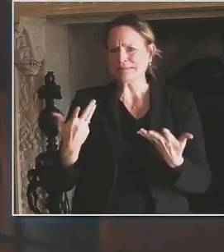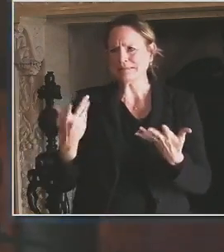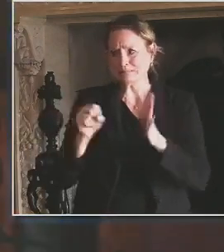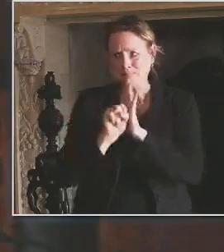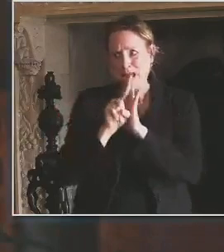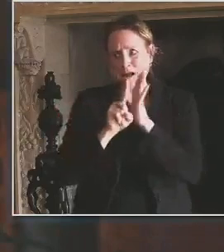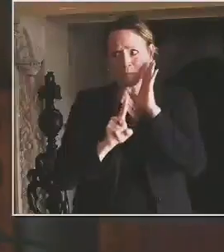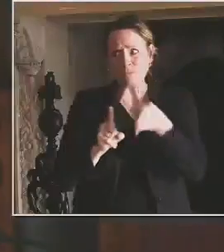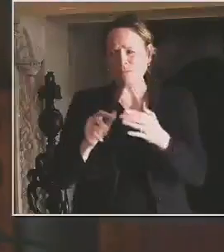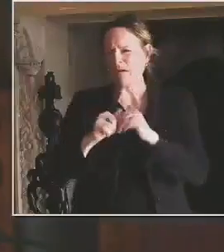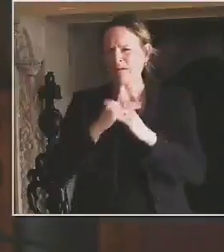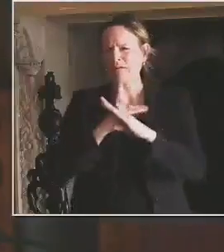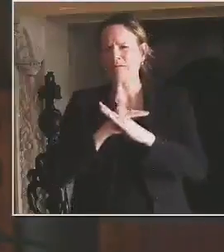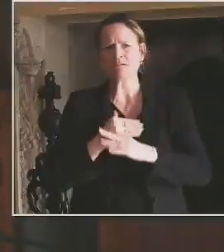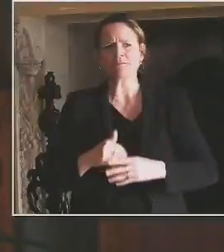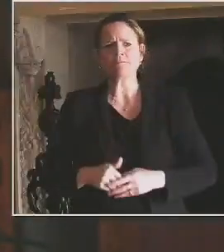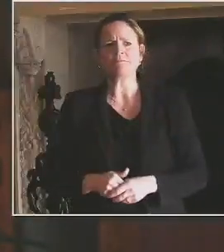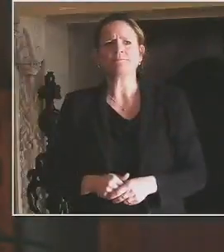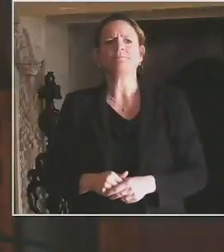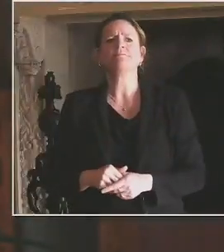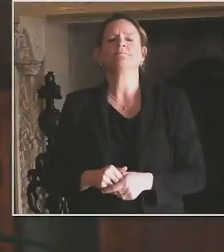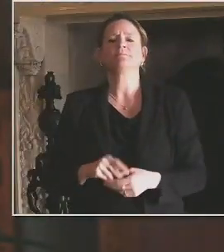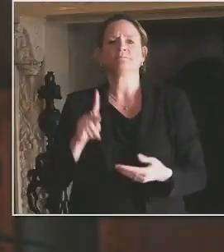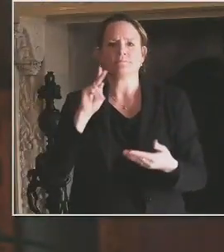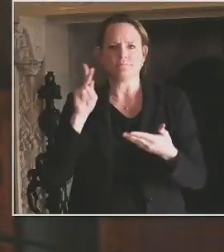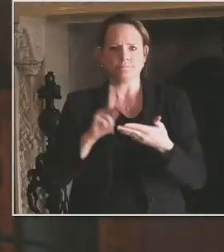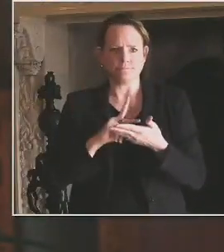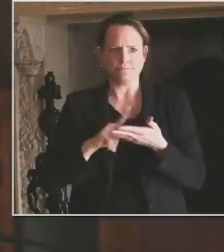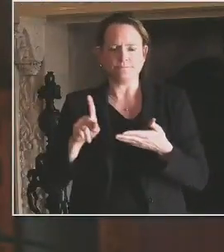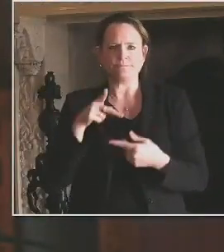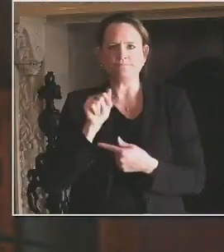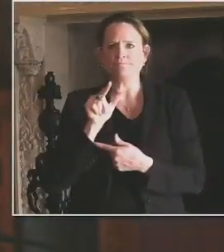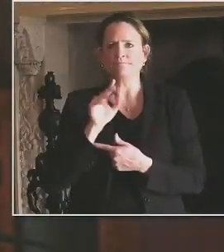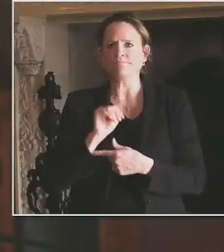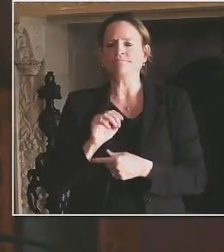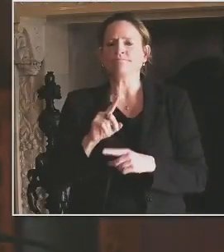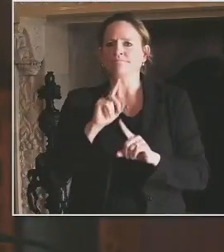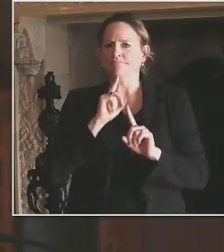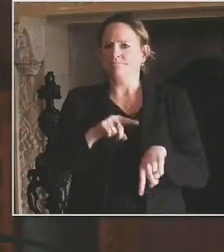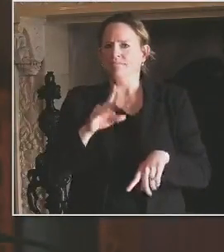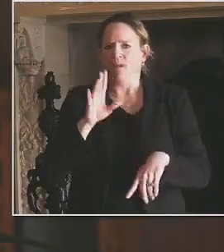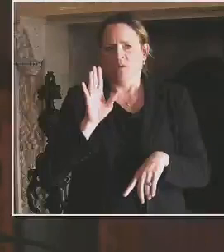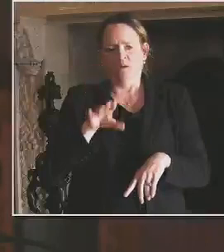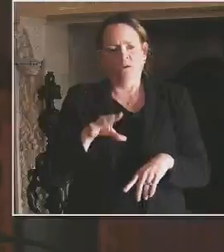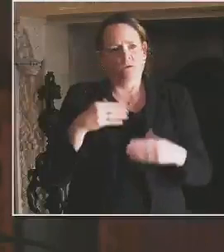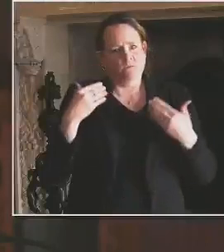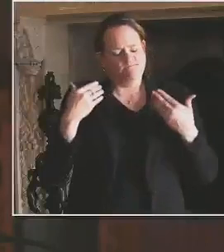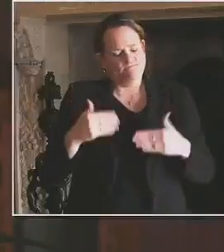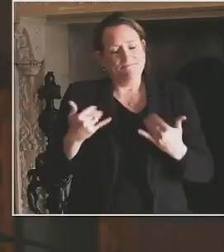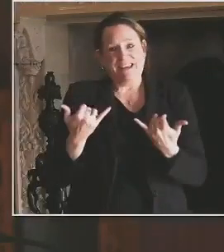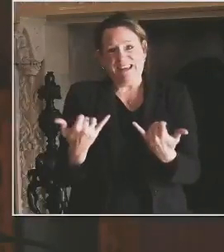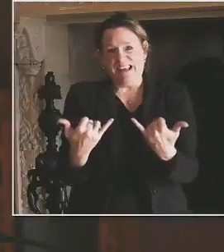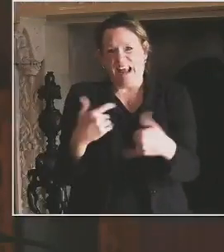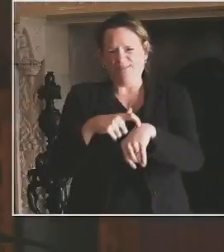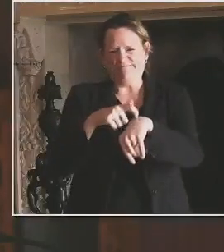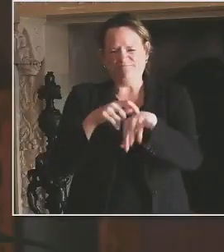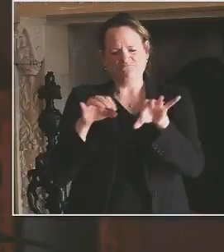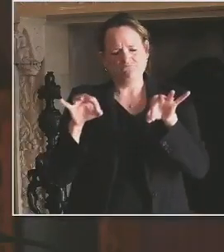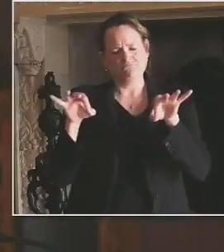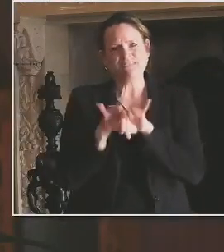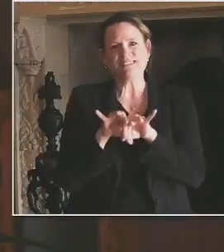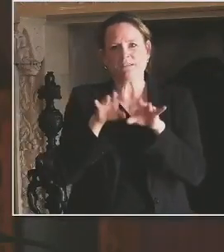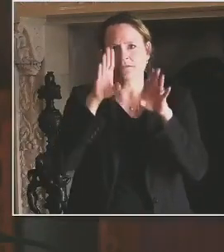of the window of opportunity we have right now, right? Whether it was in March and April or now, we've